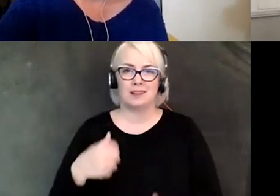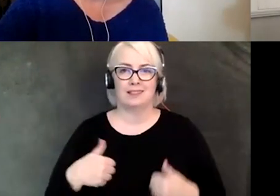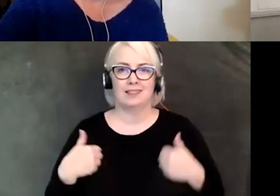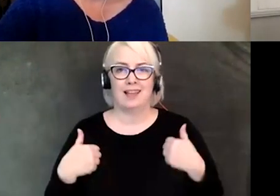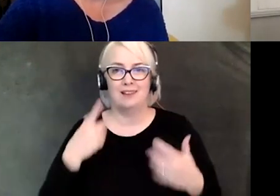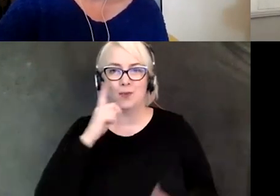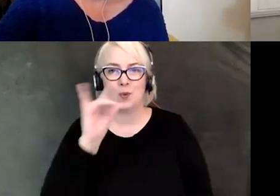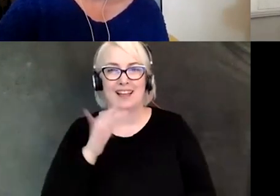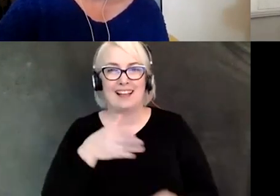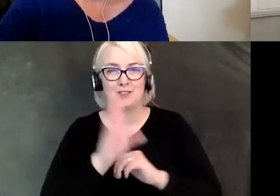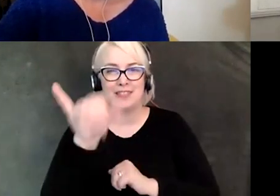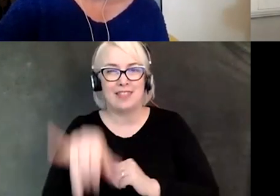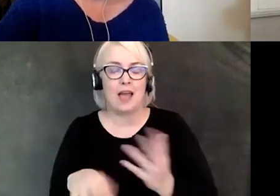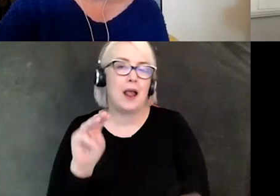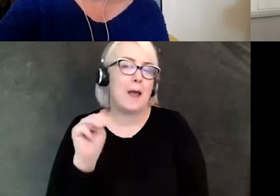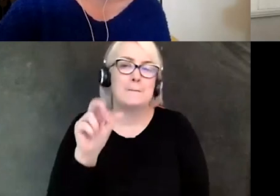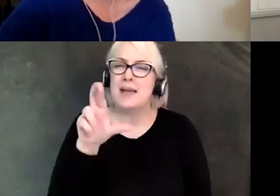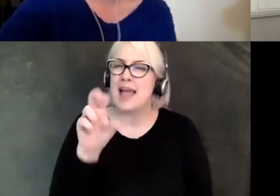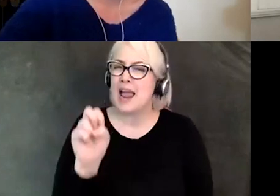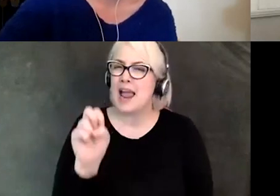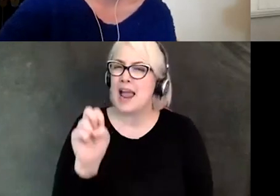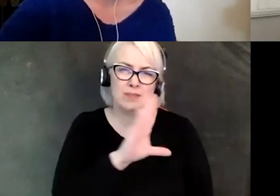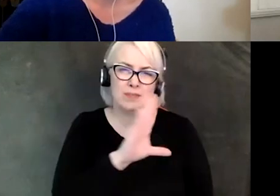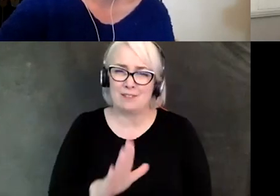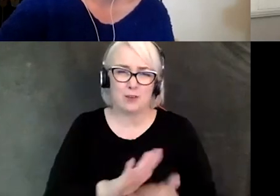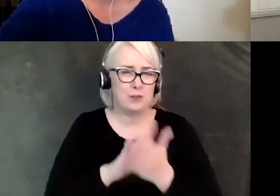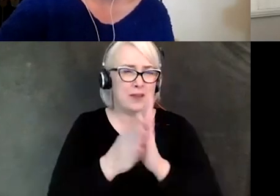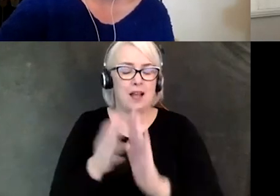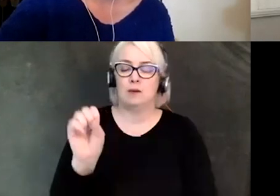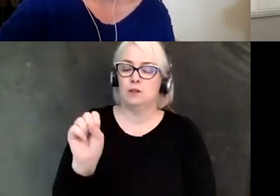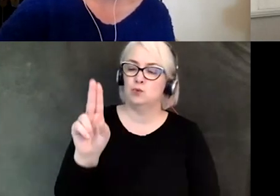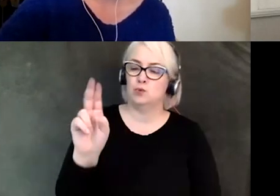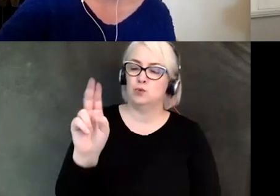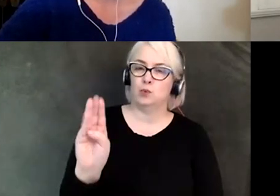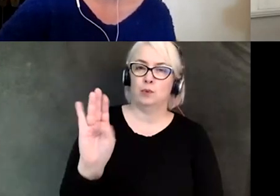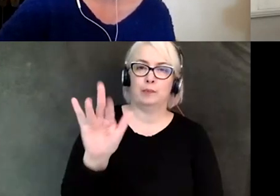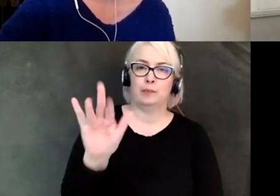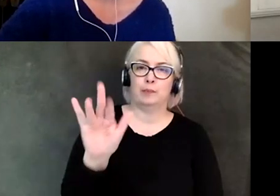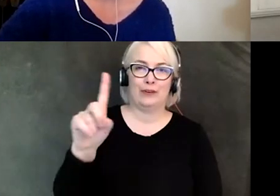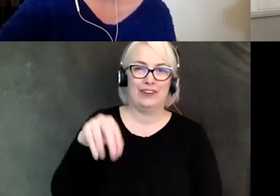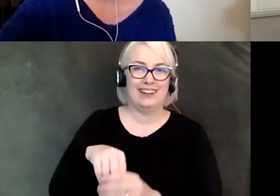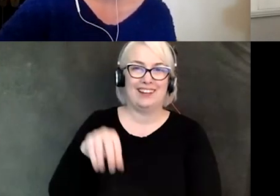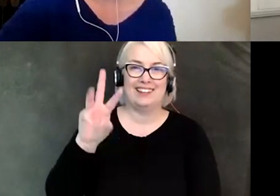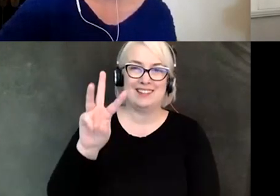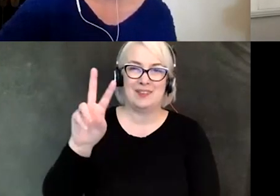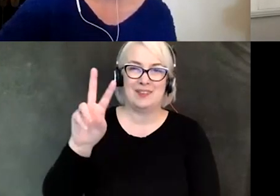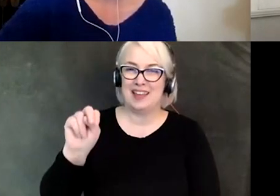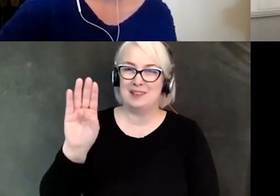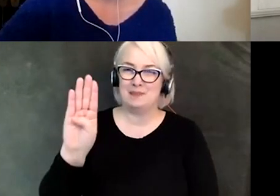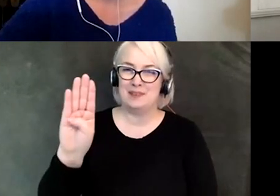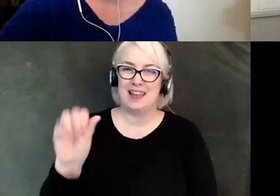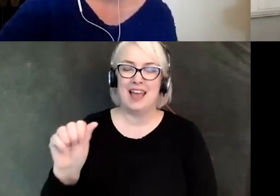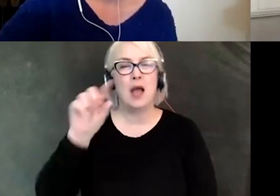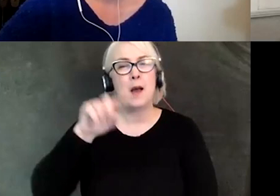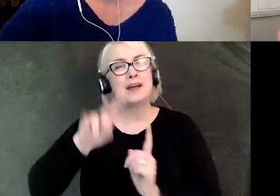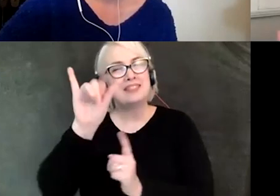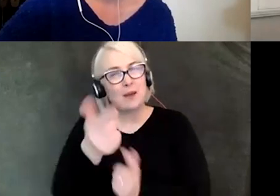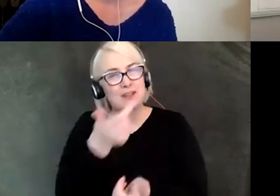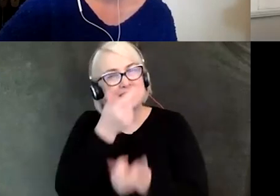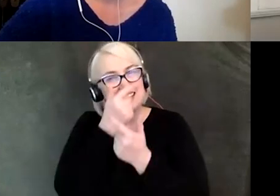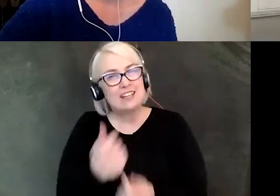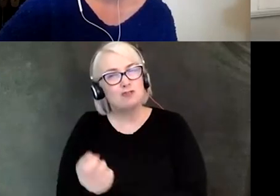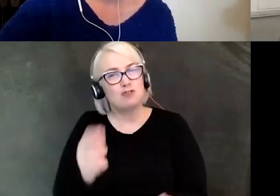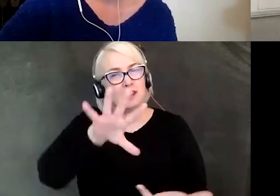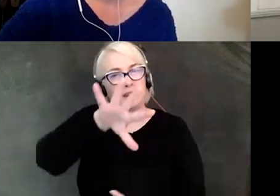never going to be in the WNBA. She's not Sue Bird. That's not her story, but it was interesting. It was a subversion of what we usually see, which is always a male